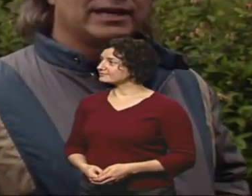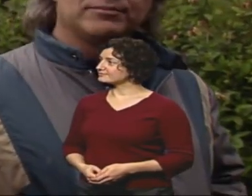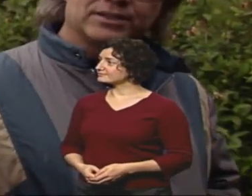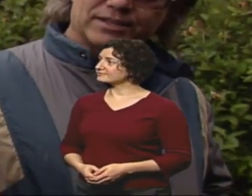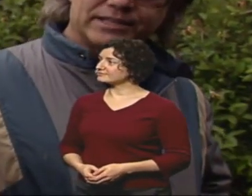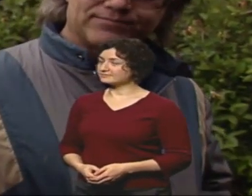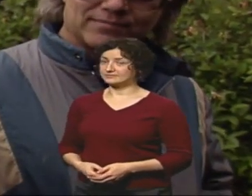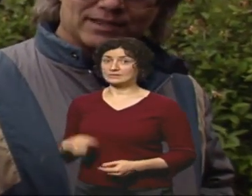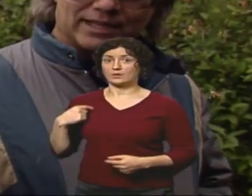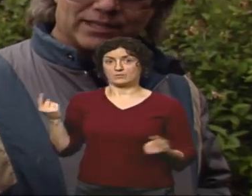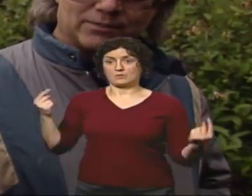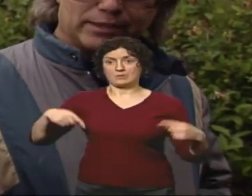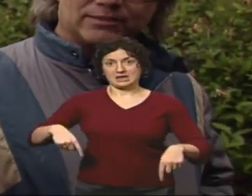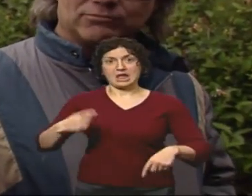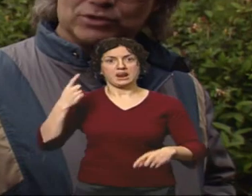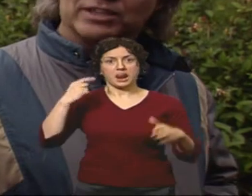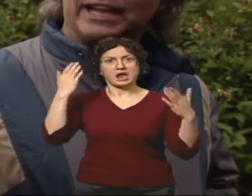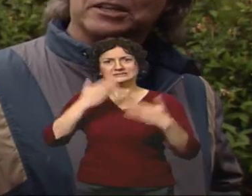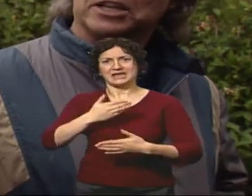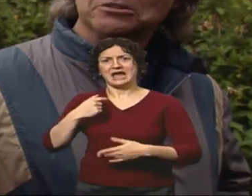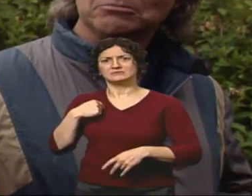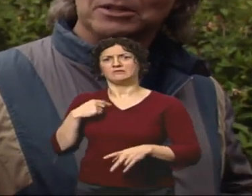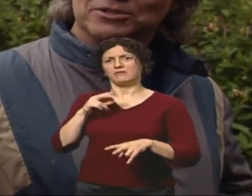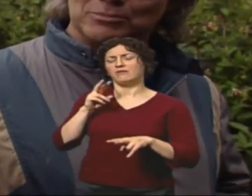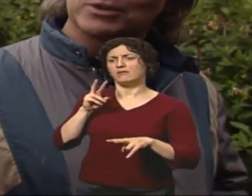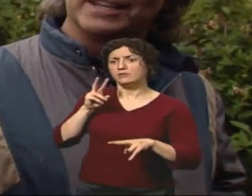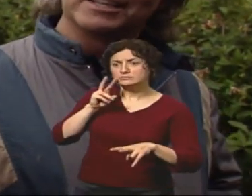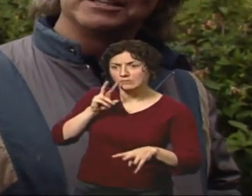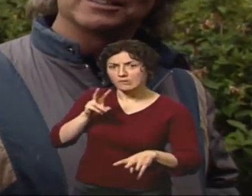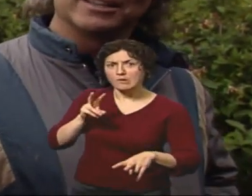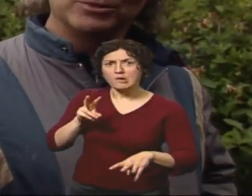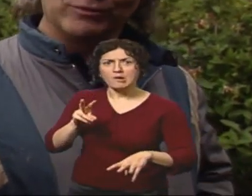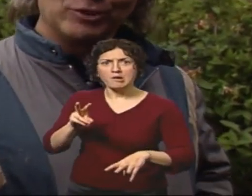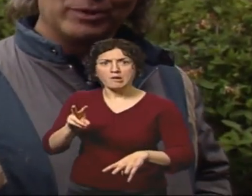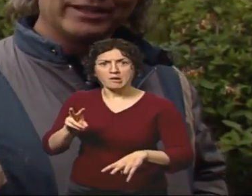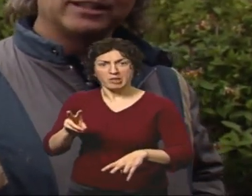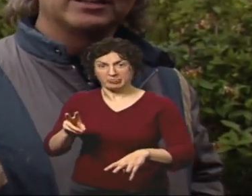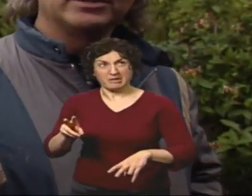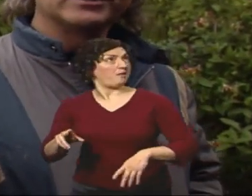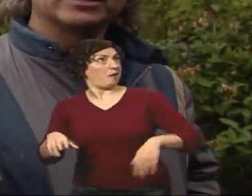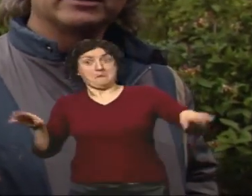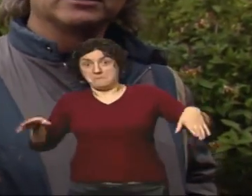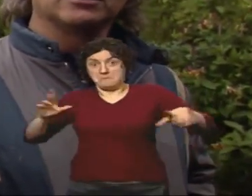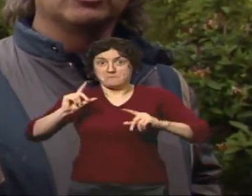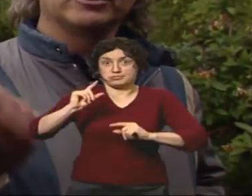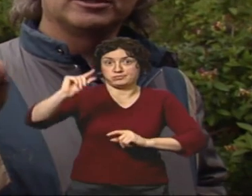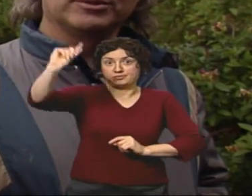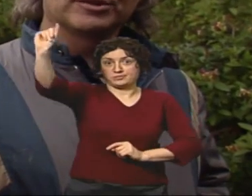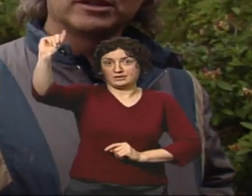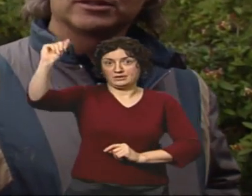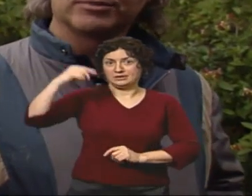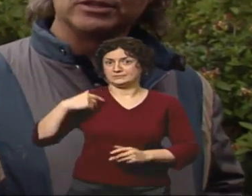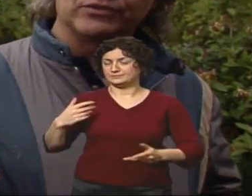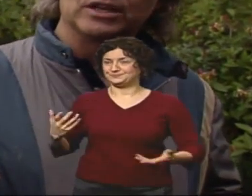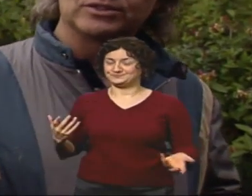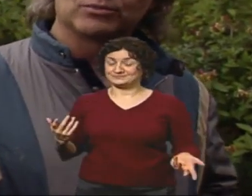Well, we came last night and we looked at the Canada geese and we looked at more Canada geese and they all flew away and they didn't come near us. So I think tonight what we'll do, we'll